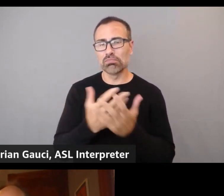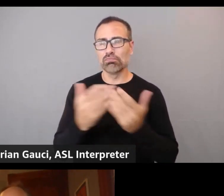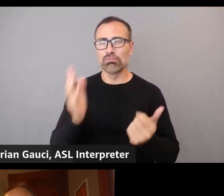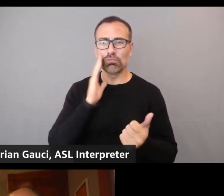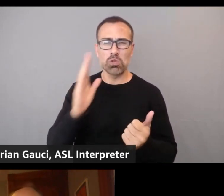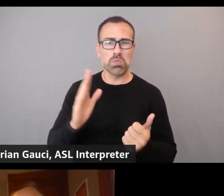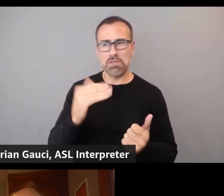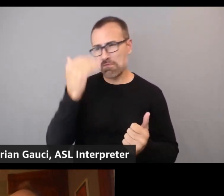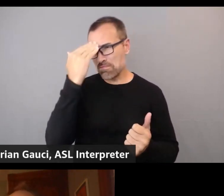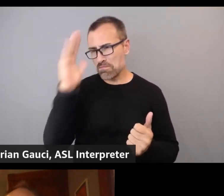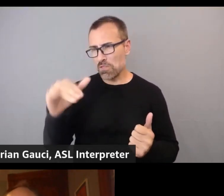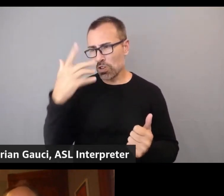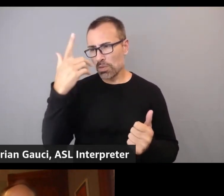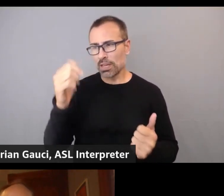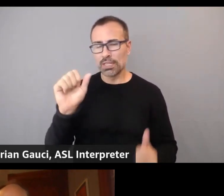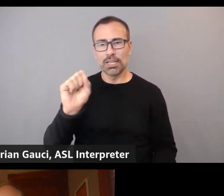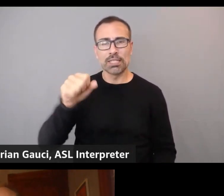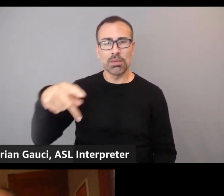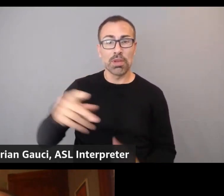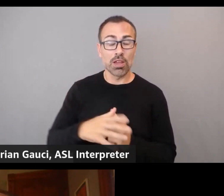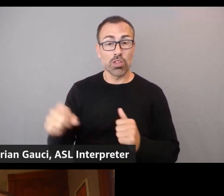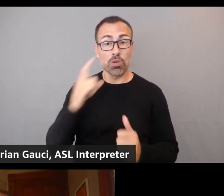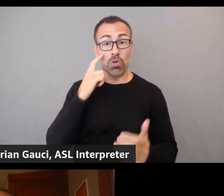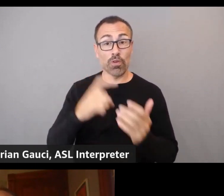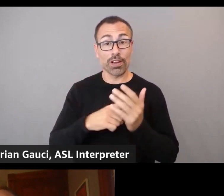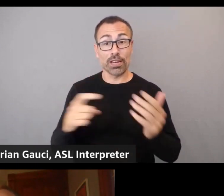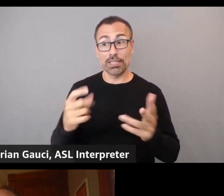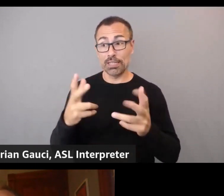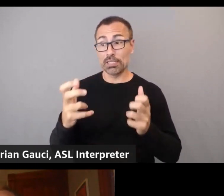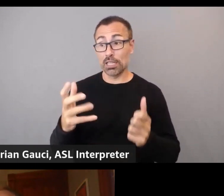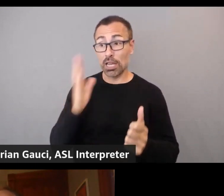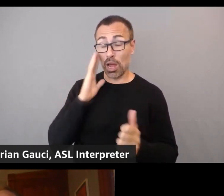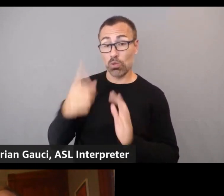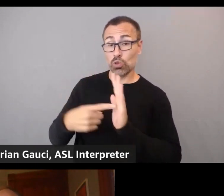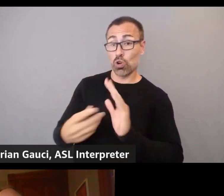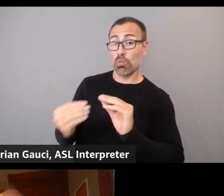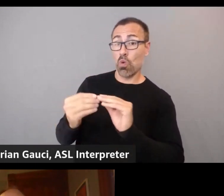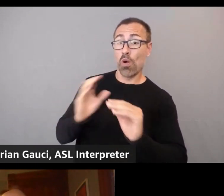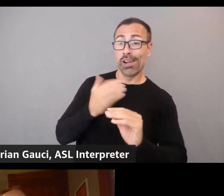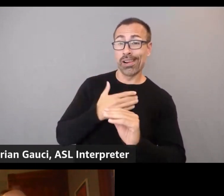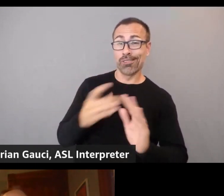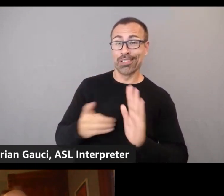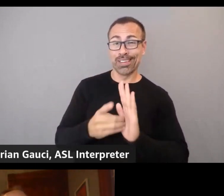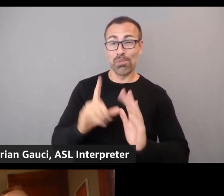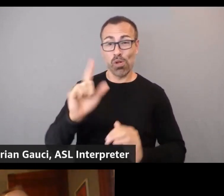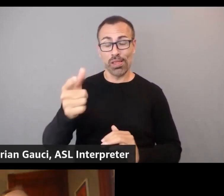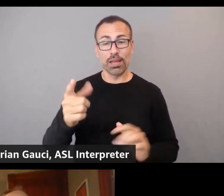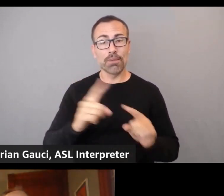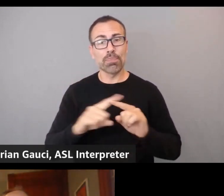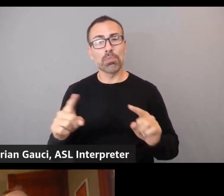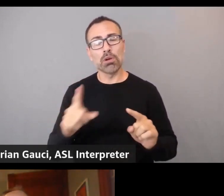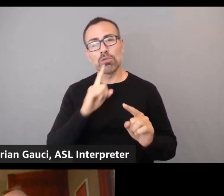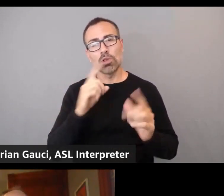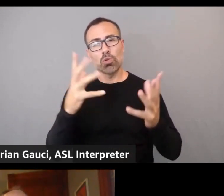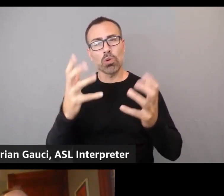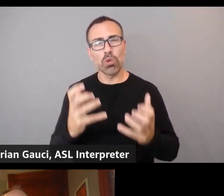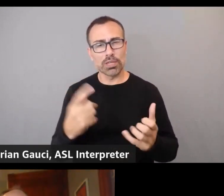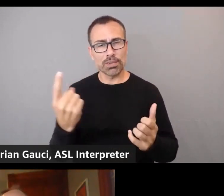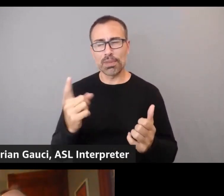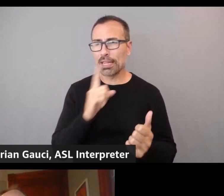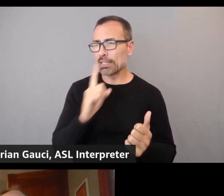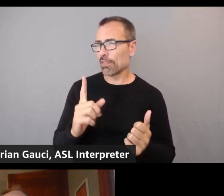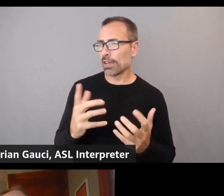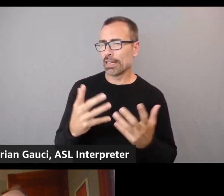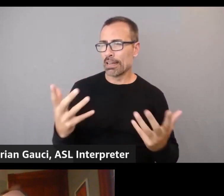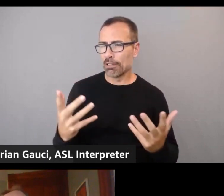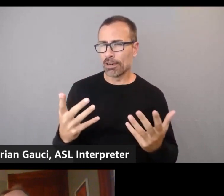it instantly. I'll show it briefly in our demo later on. So we really wanted it to feel very, very natural to